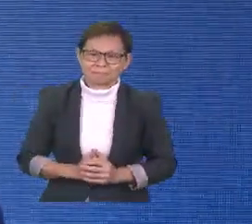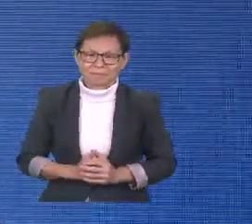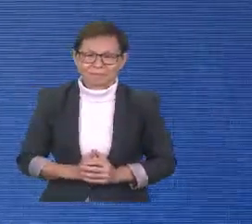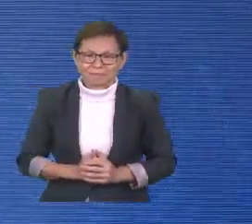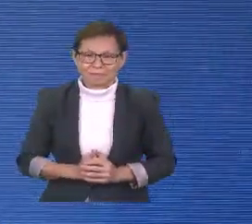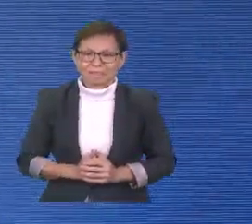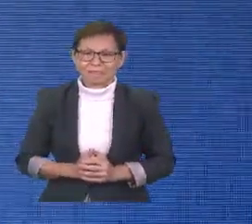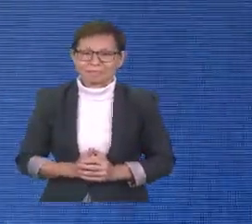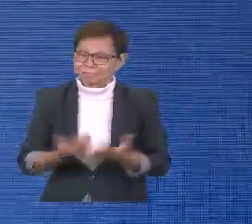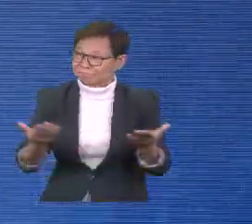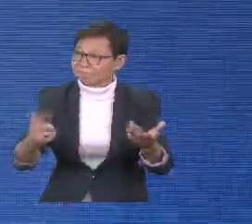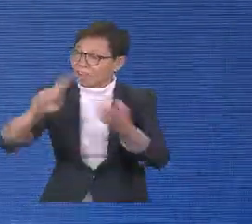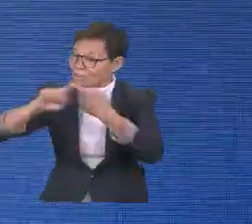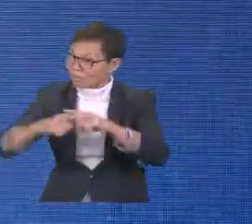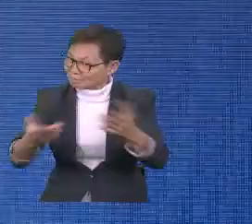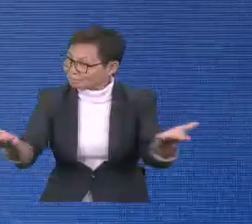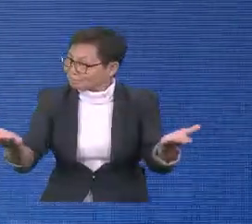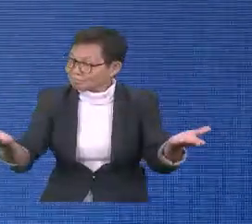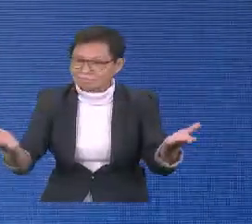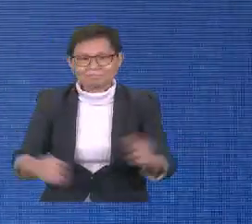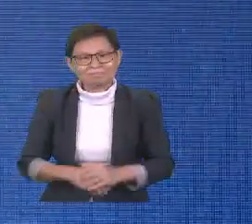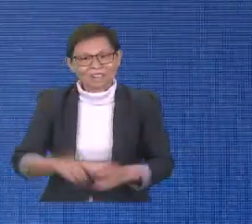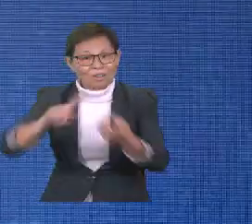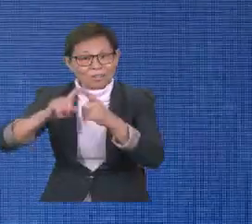And there's so many friends here.